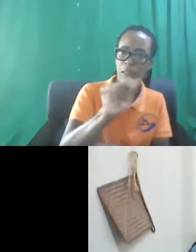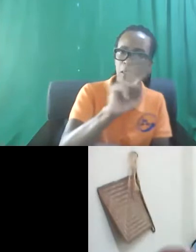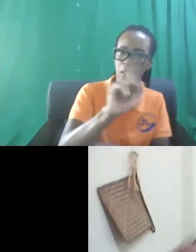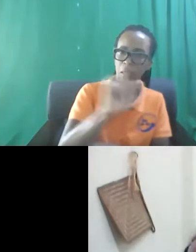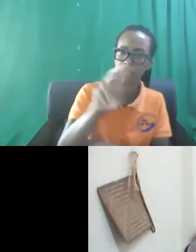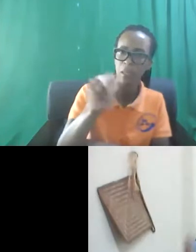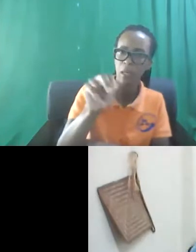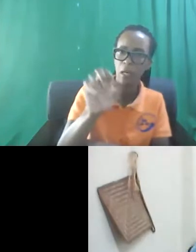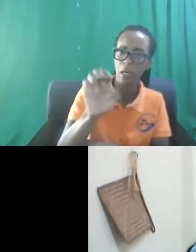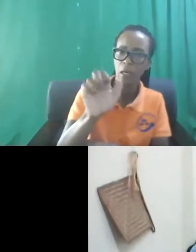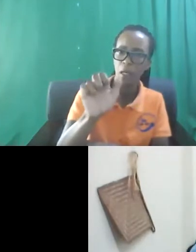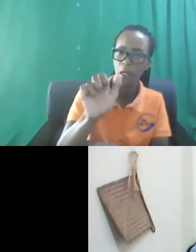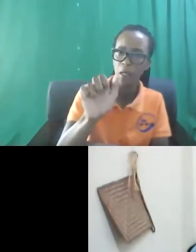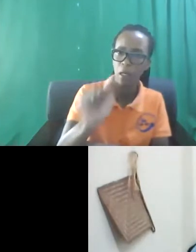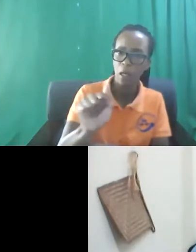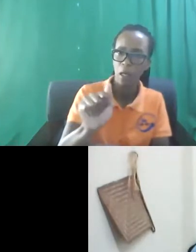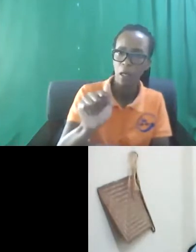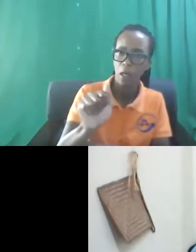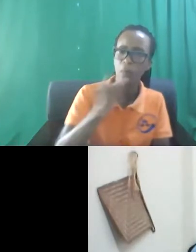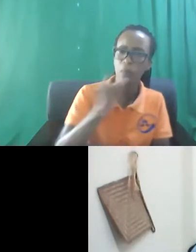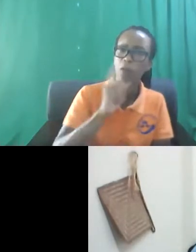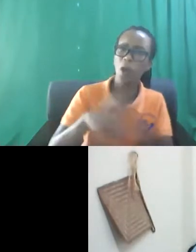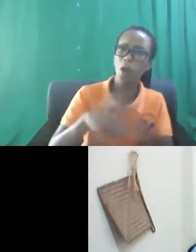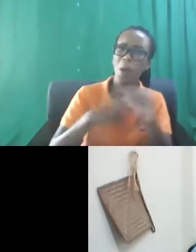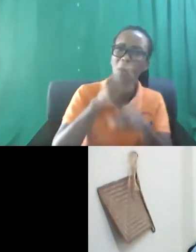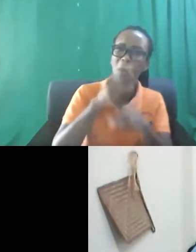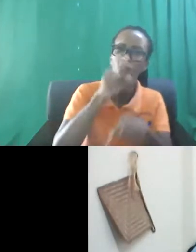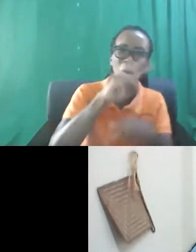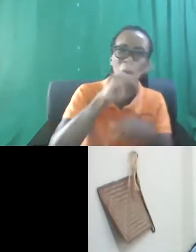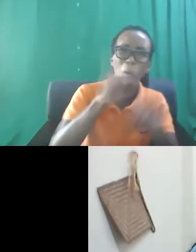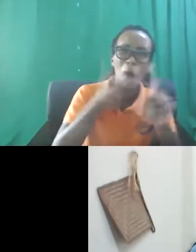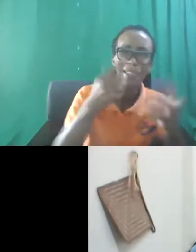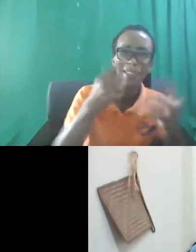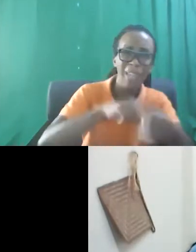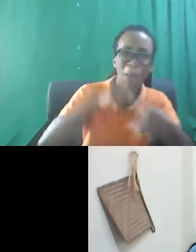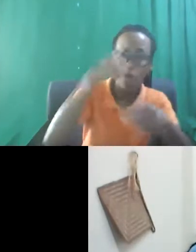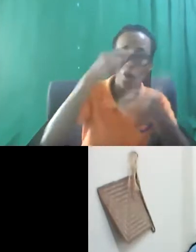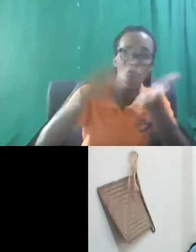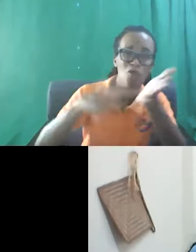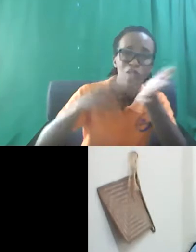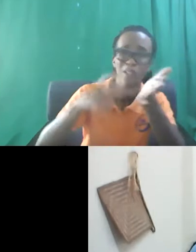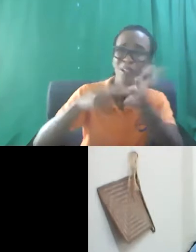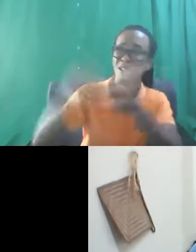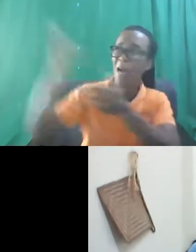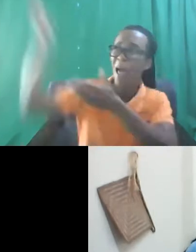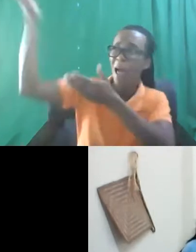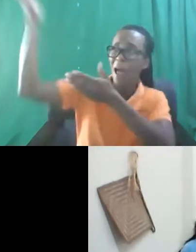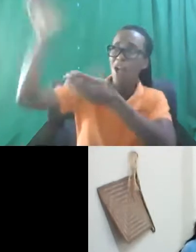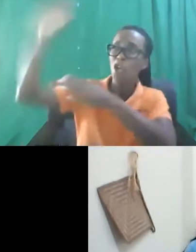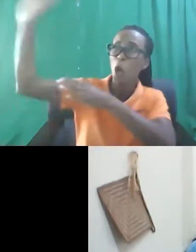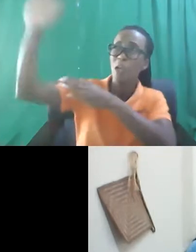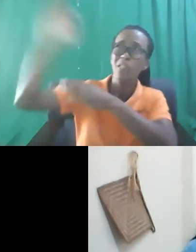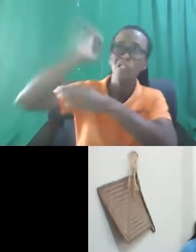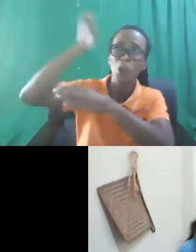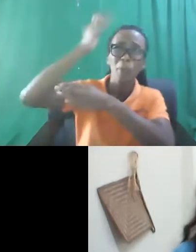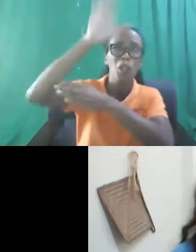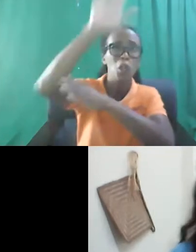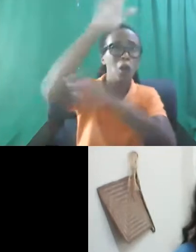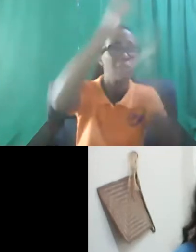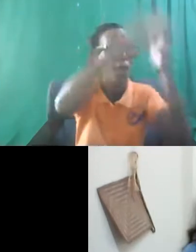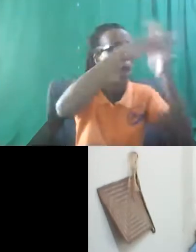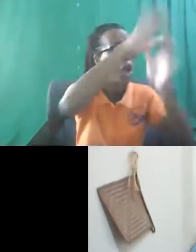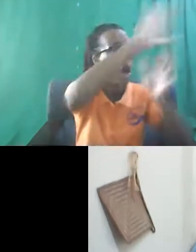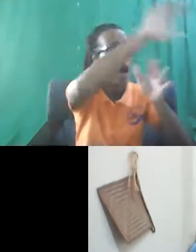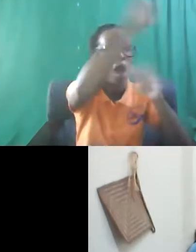having to borrow foreign materials in doing like foreign models for SLP and stuff like that. That's